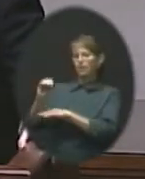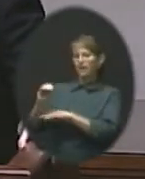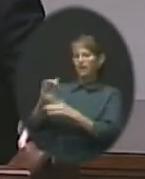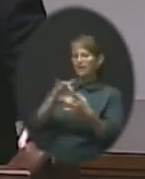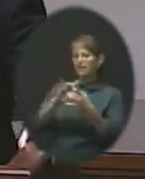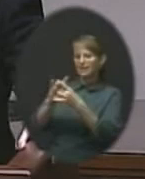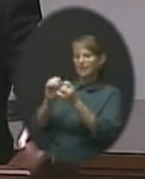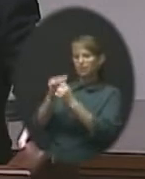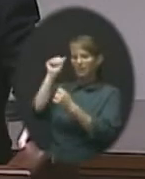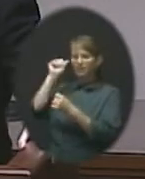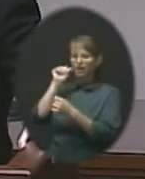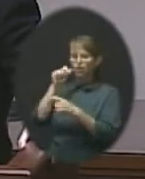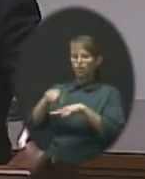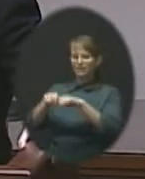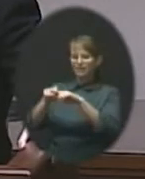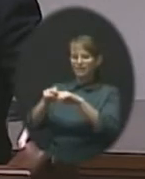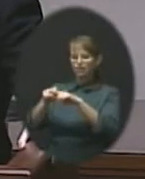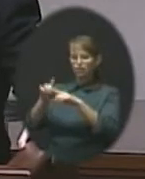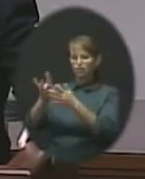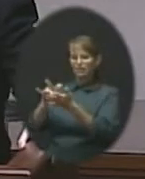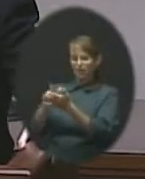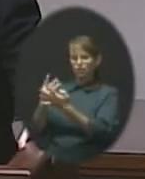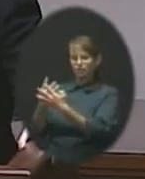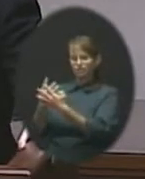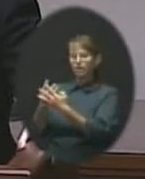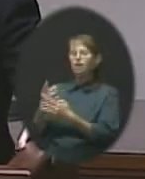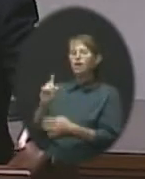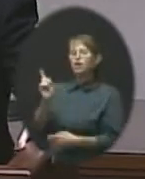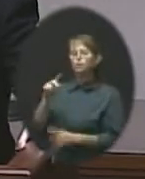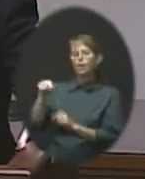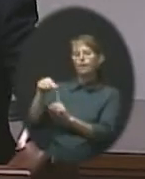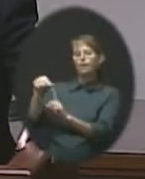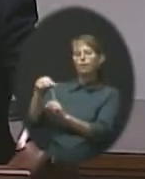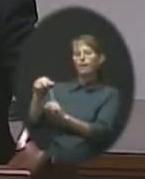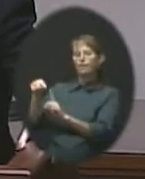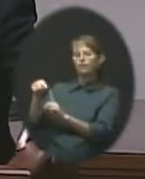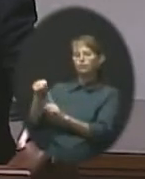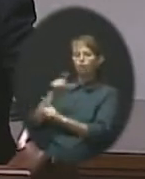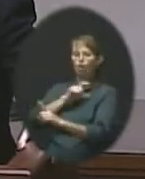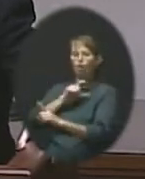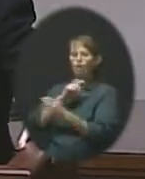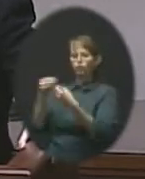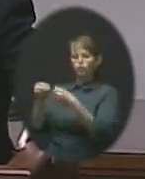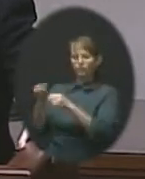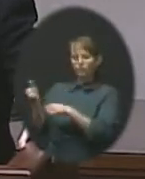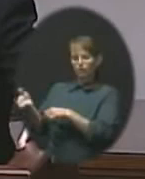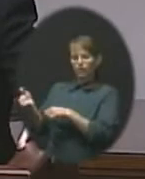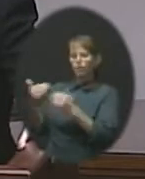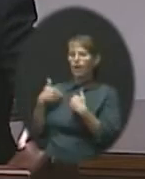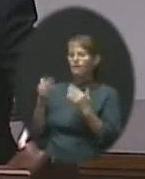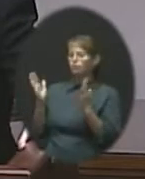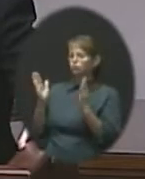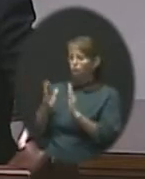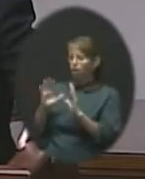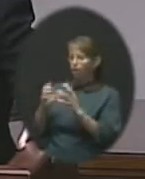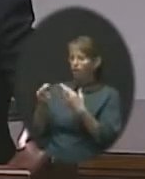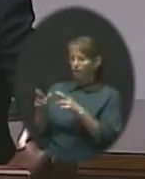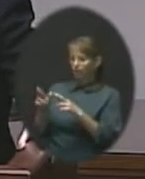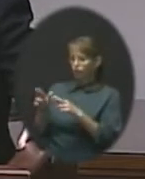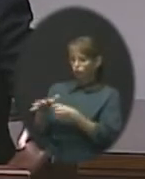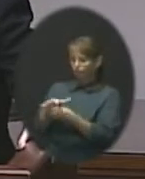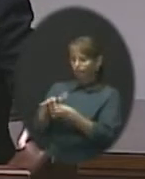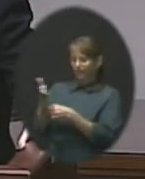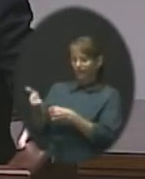Detention Center. It's actually where our probation officer's offices are. We have a small classroom space there, highly supervised,